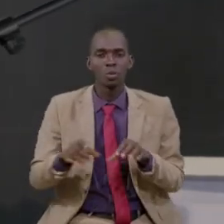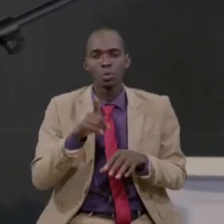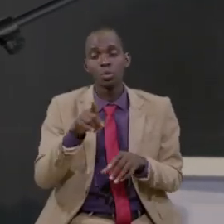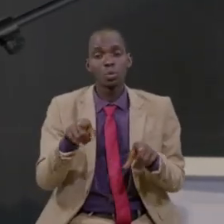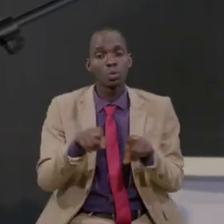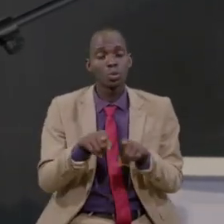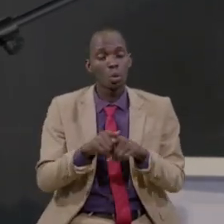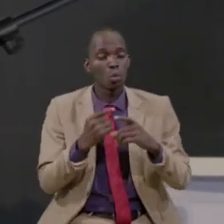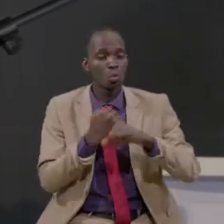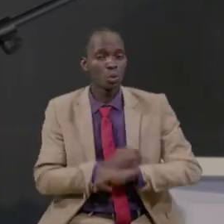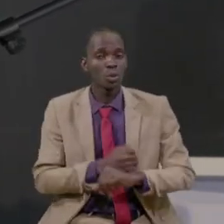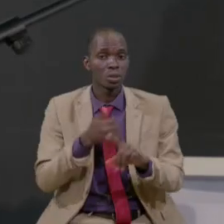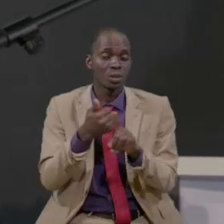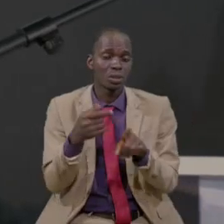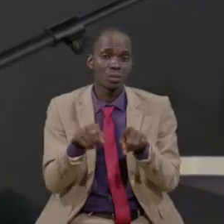that?